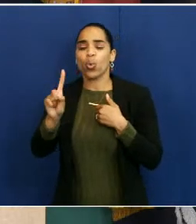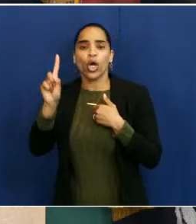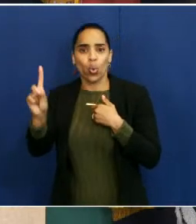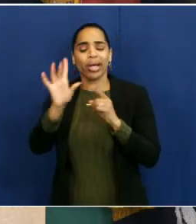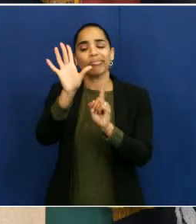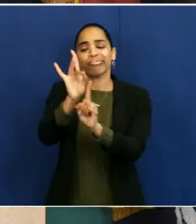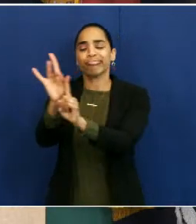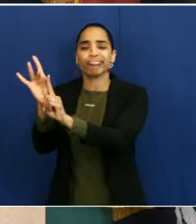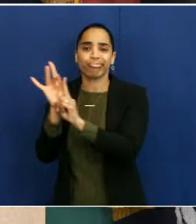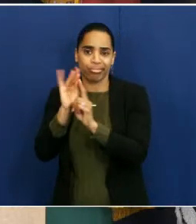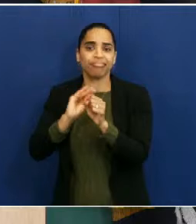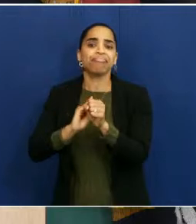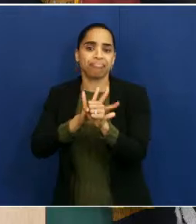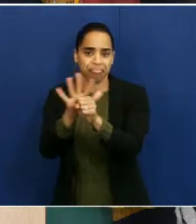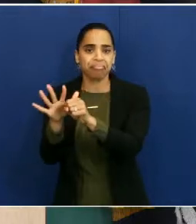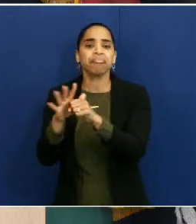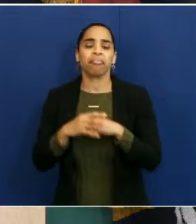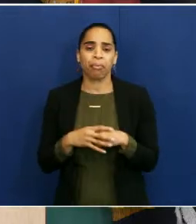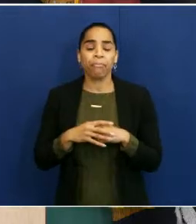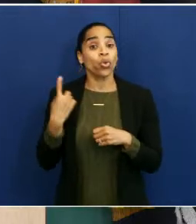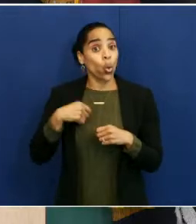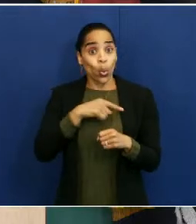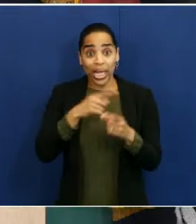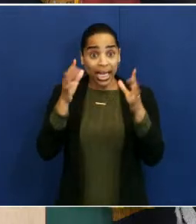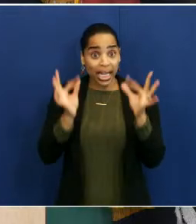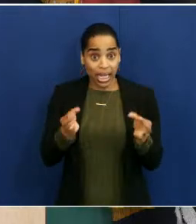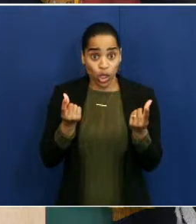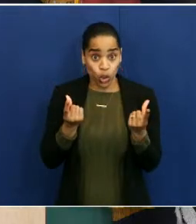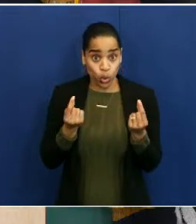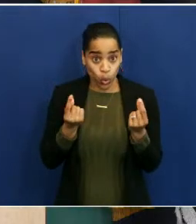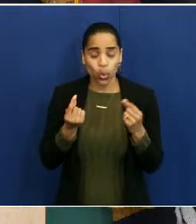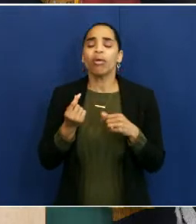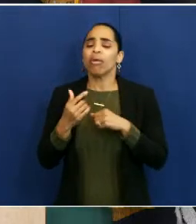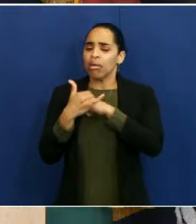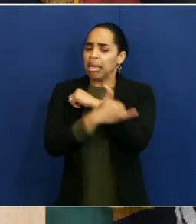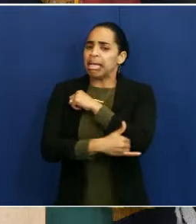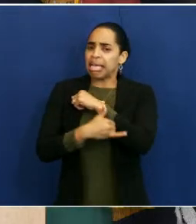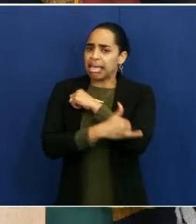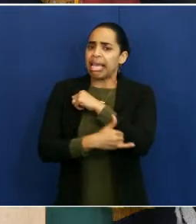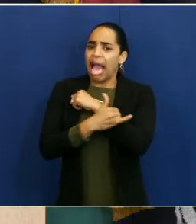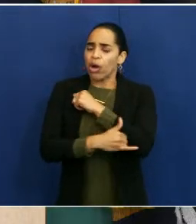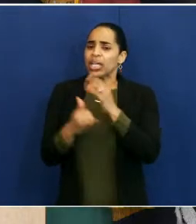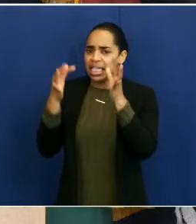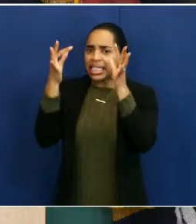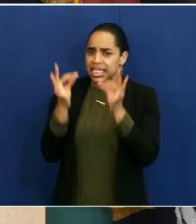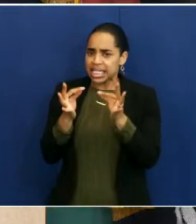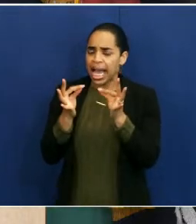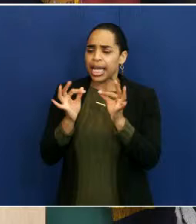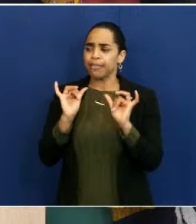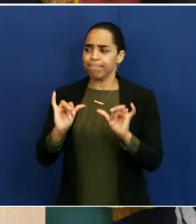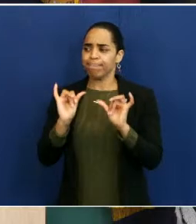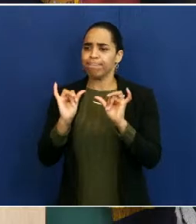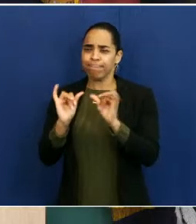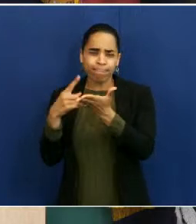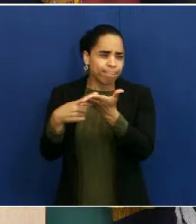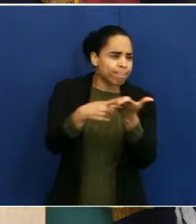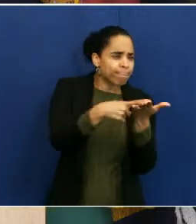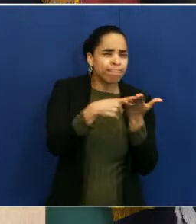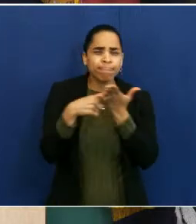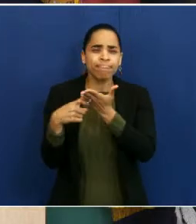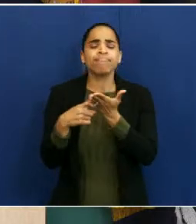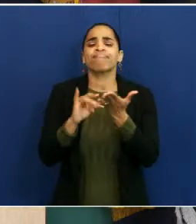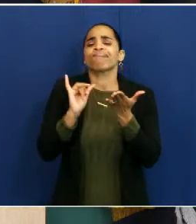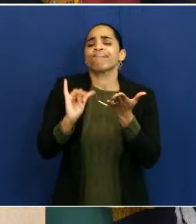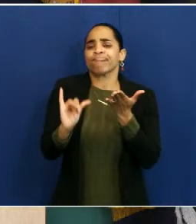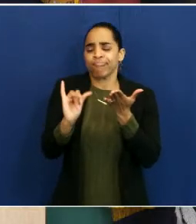hardest hits. What we decided to do is that the county decided to do that after we made an informed decision to make sure that